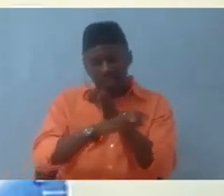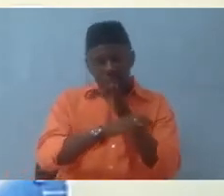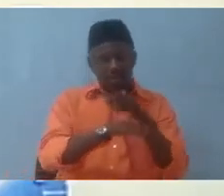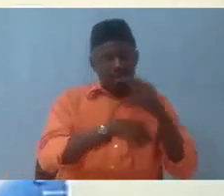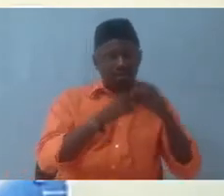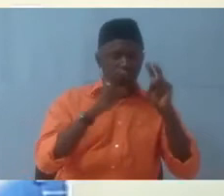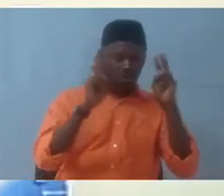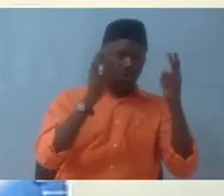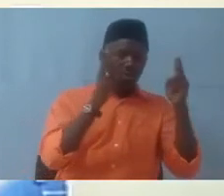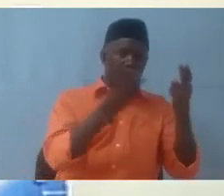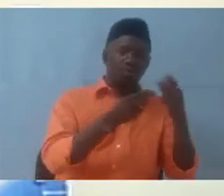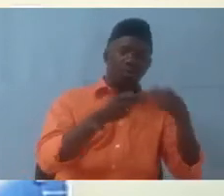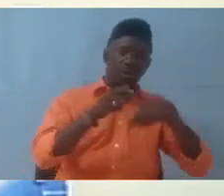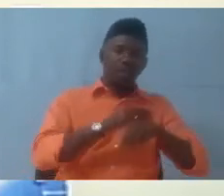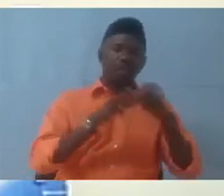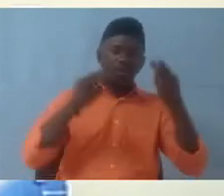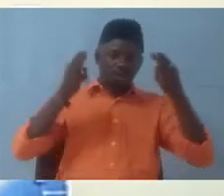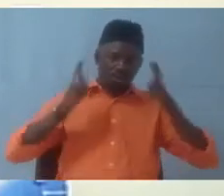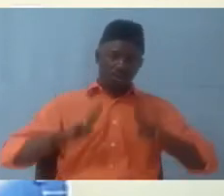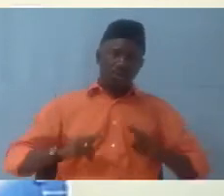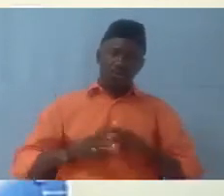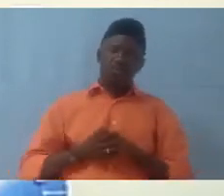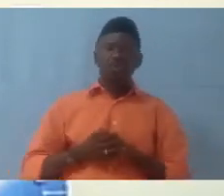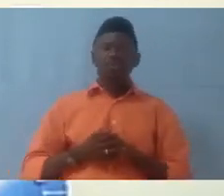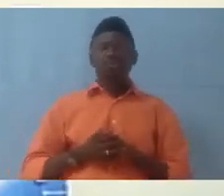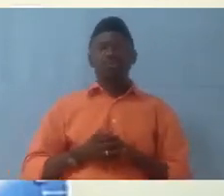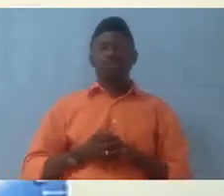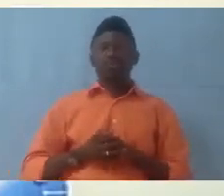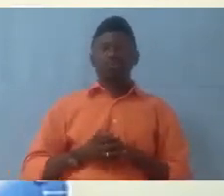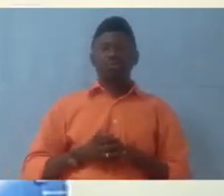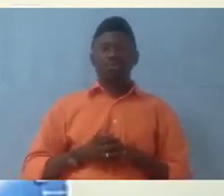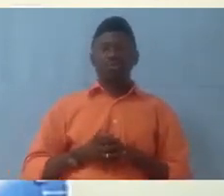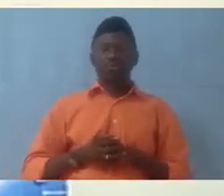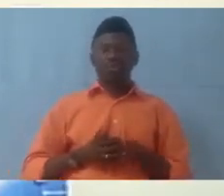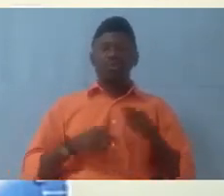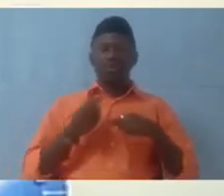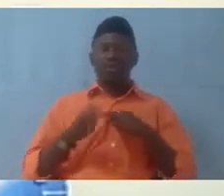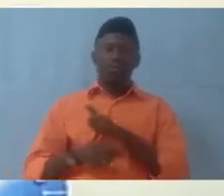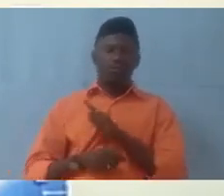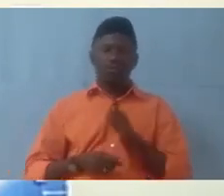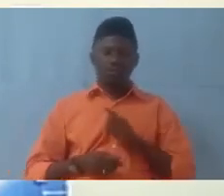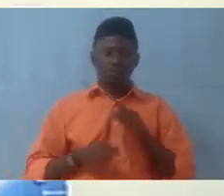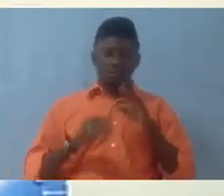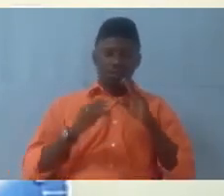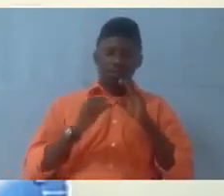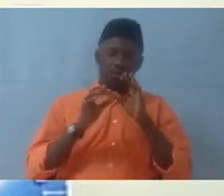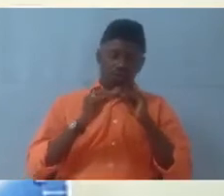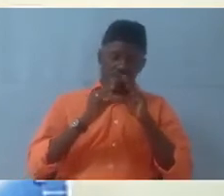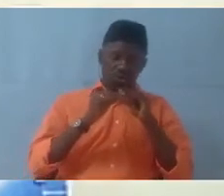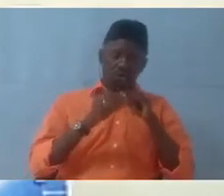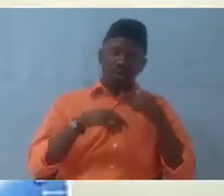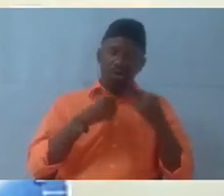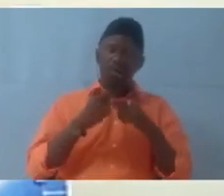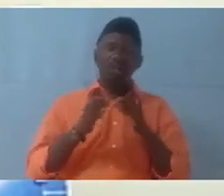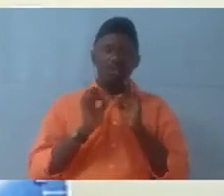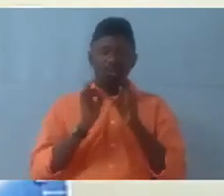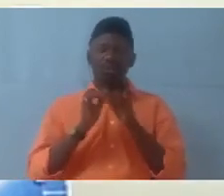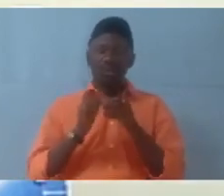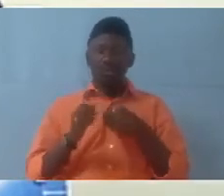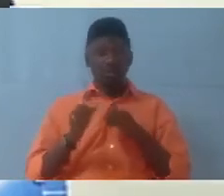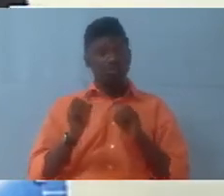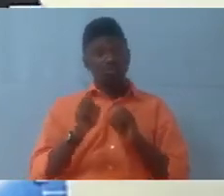yi. And so we spoke and then he said to me that well that is his order, but then I explained to